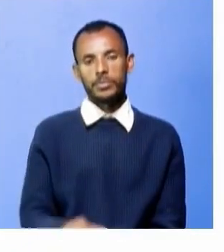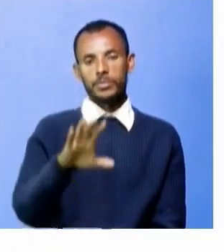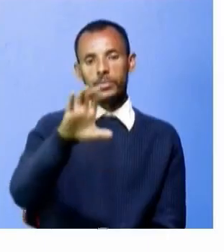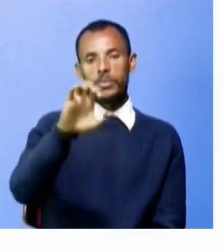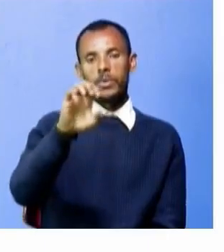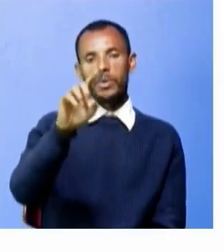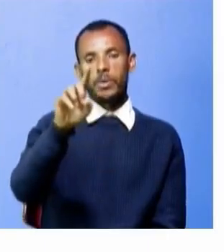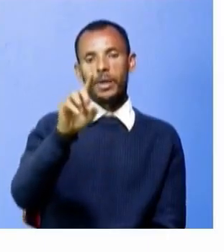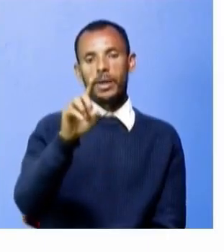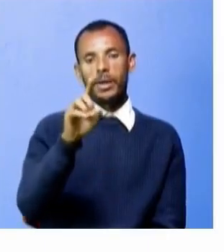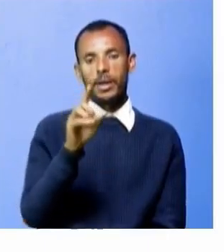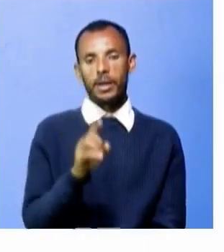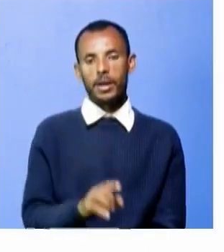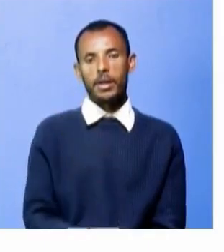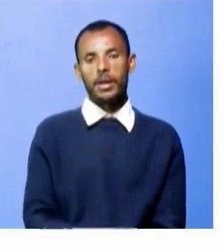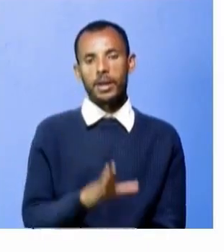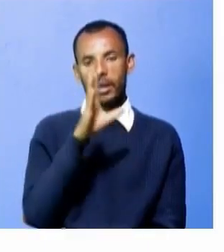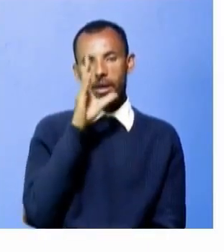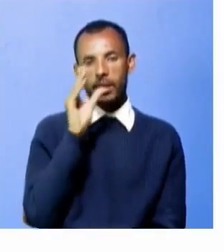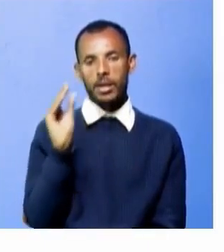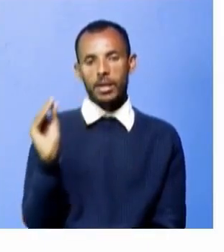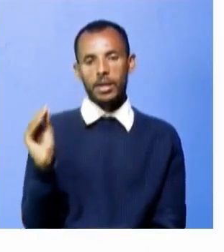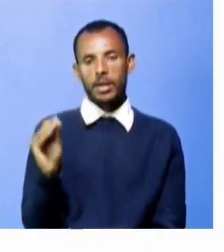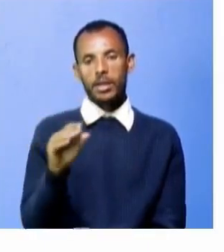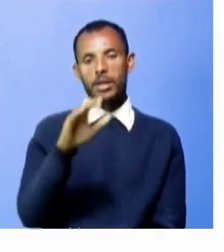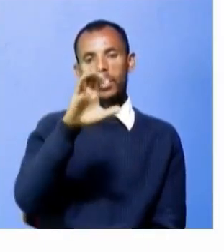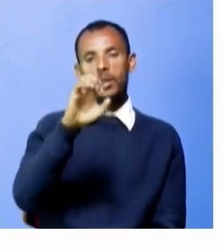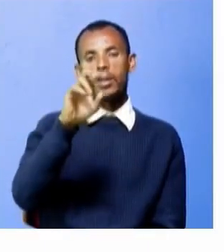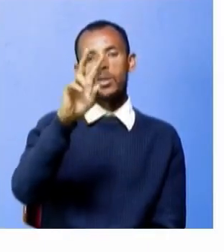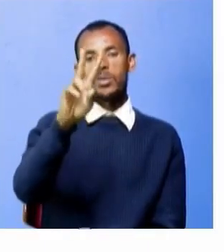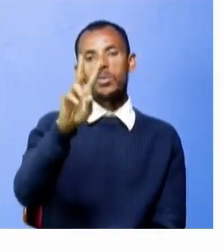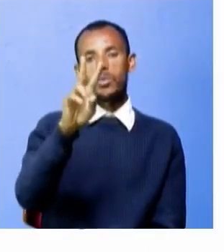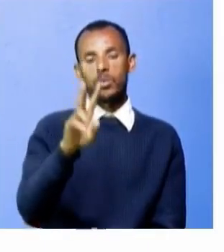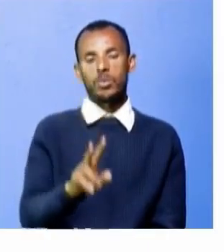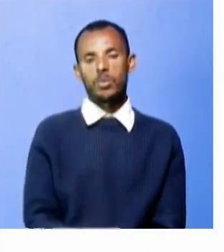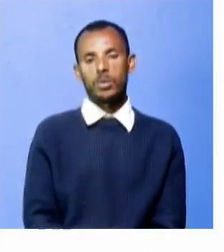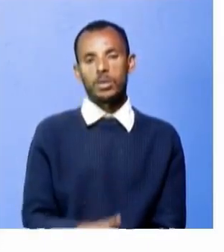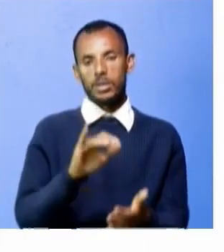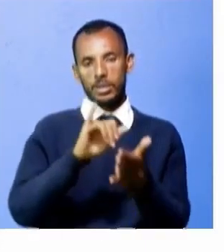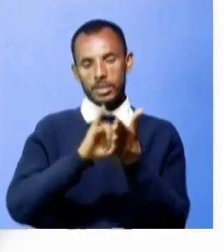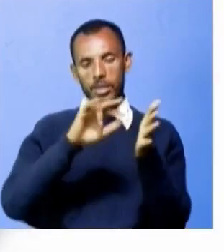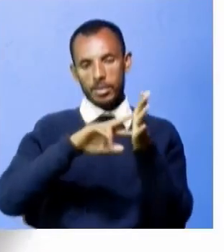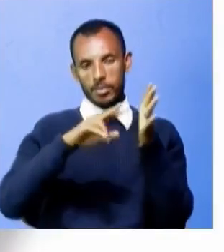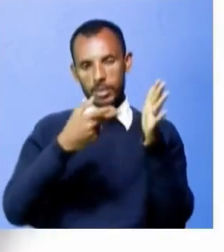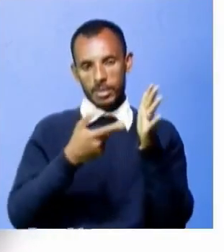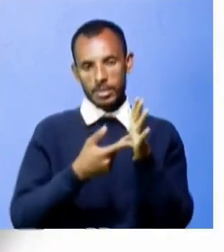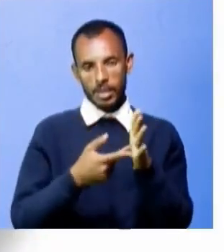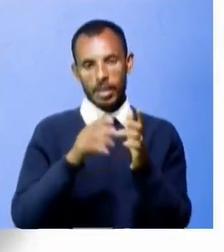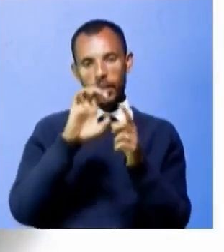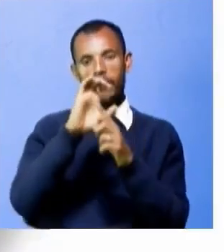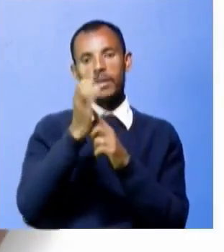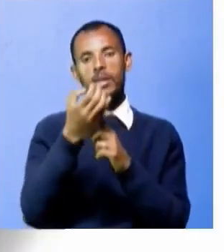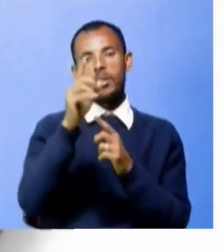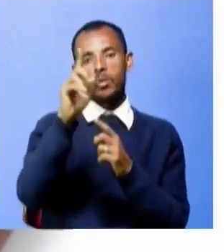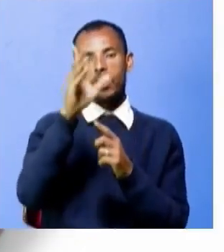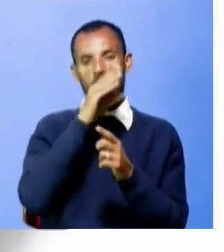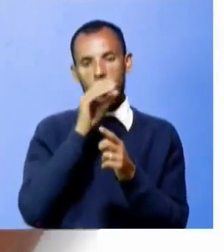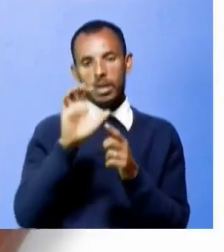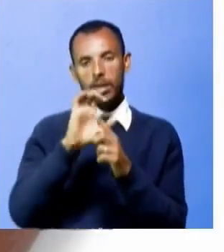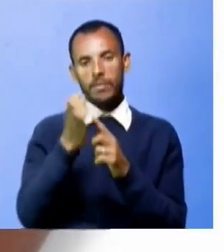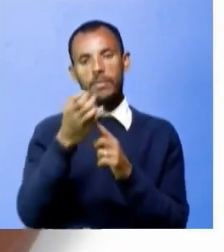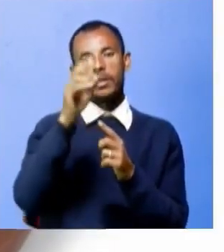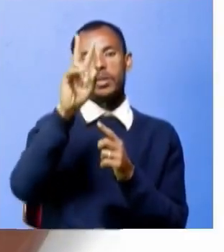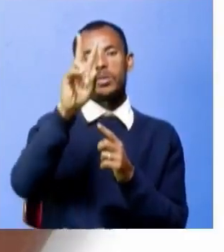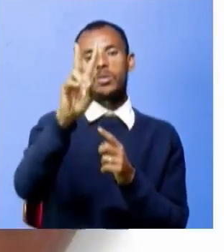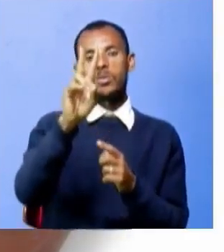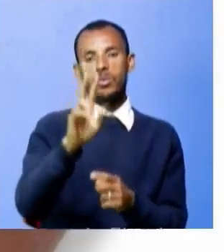E1 and E2, that means event 1 and event E2,